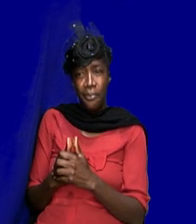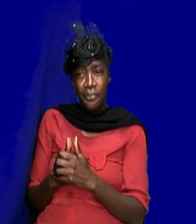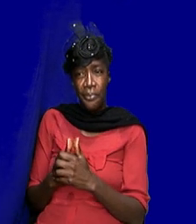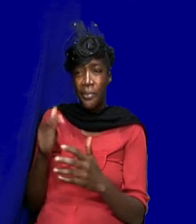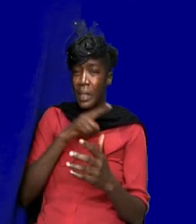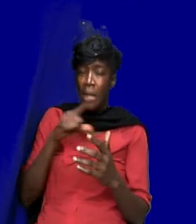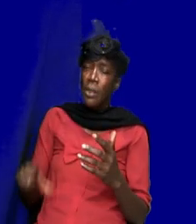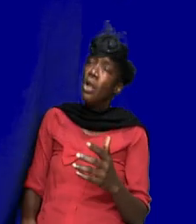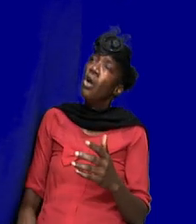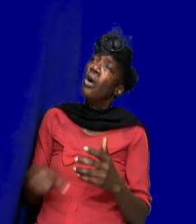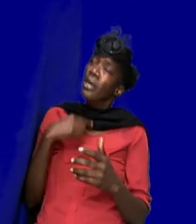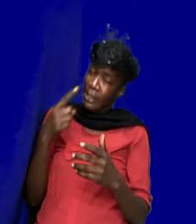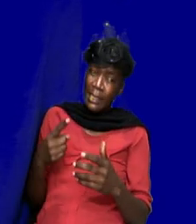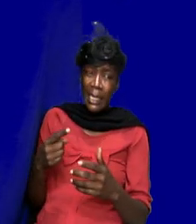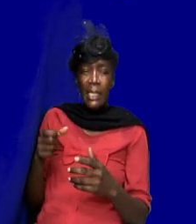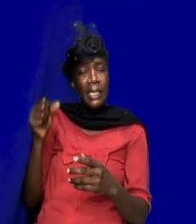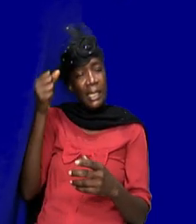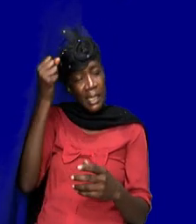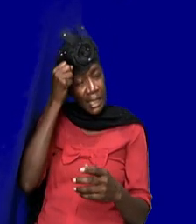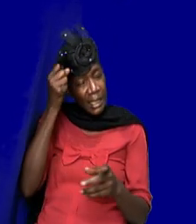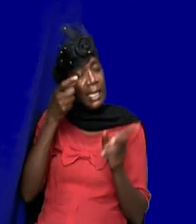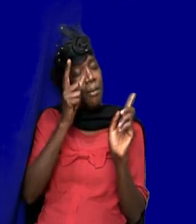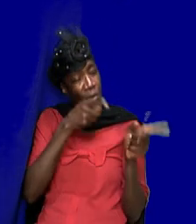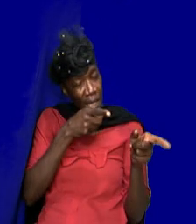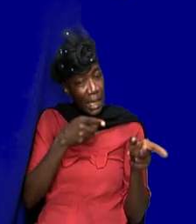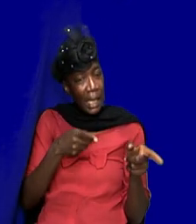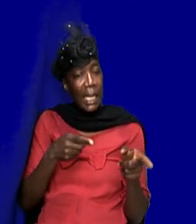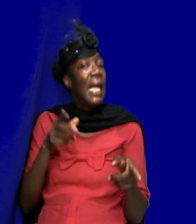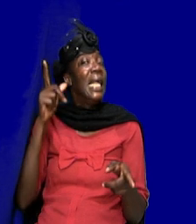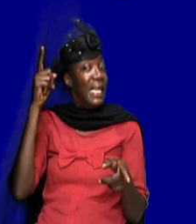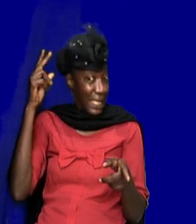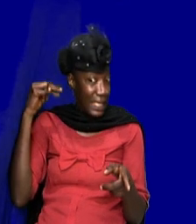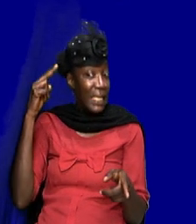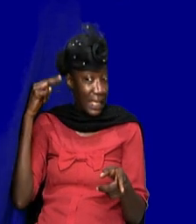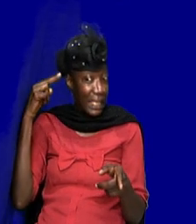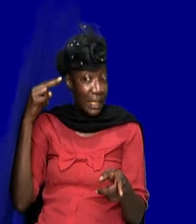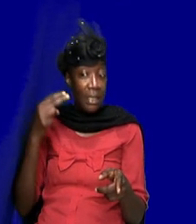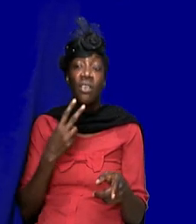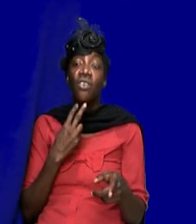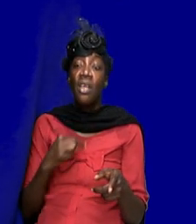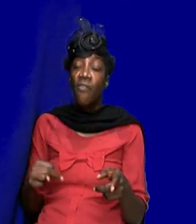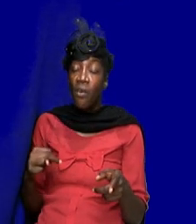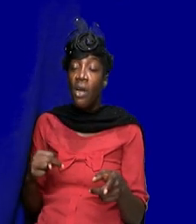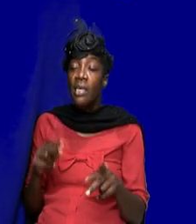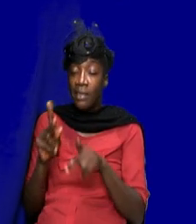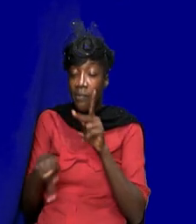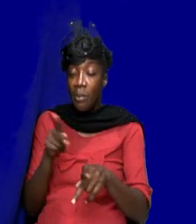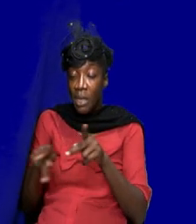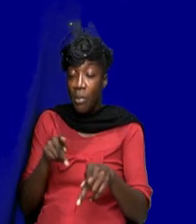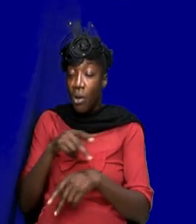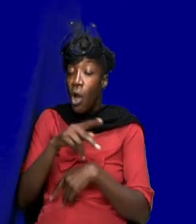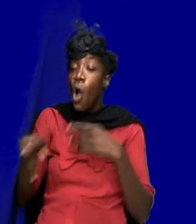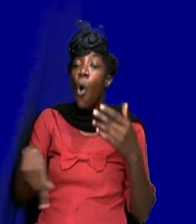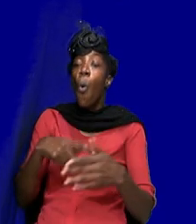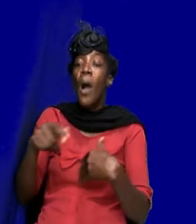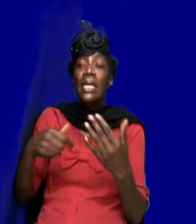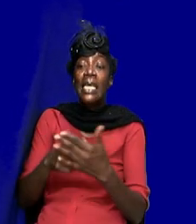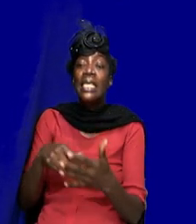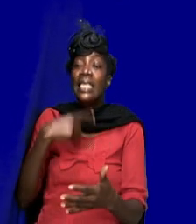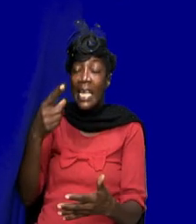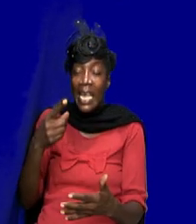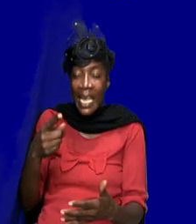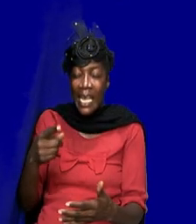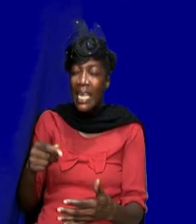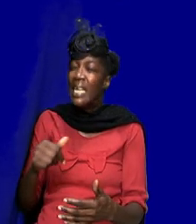And the Lord said unto Samuel, hearken unto the voice of the people in all that they say unto thee. For they